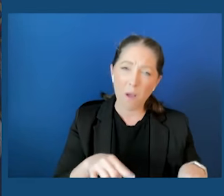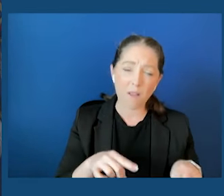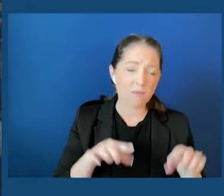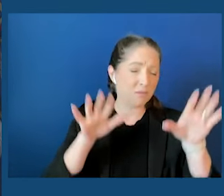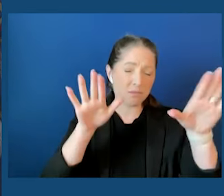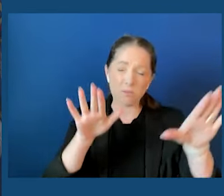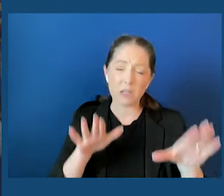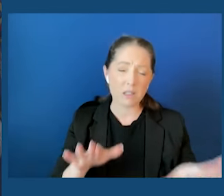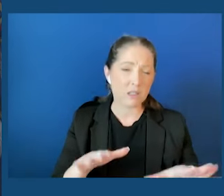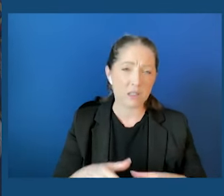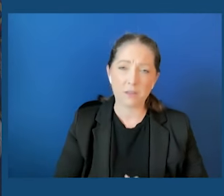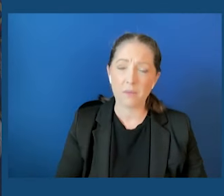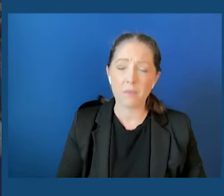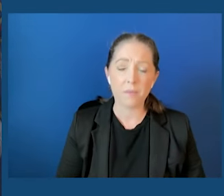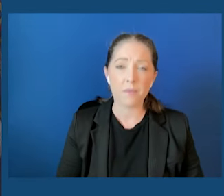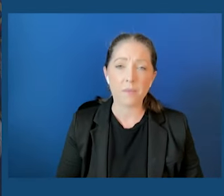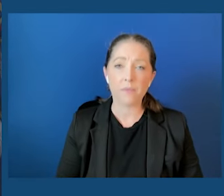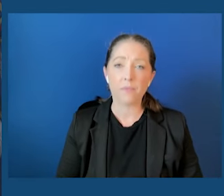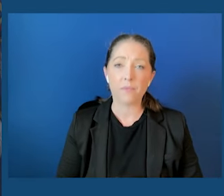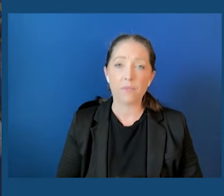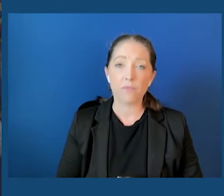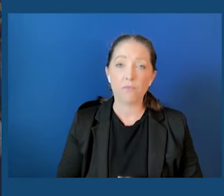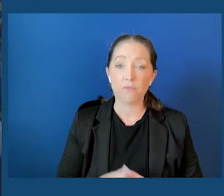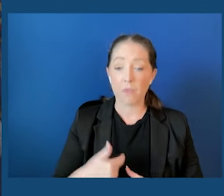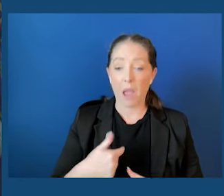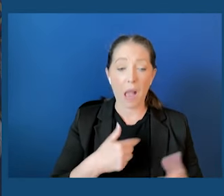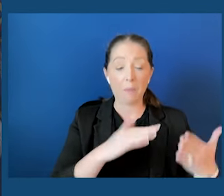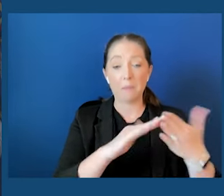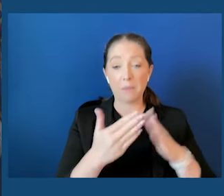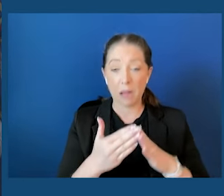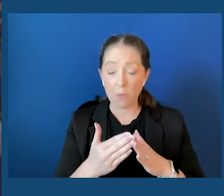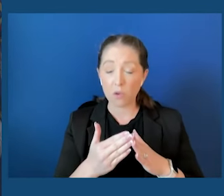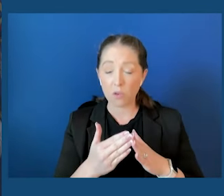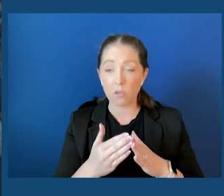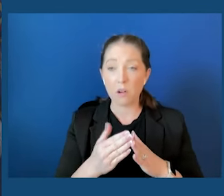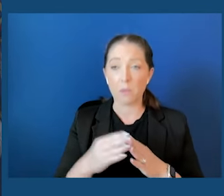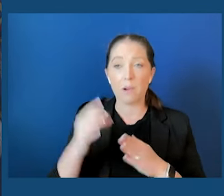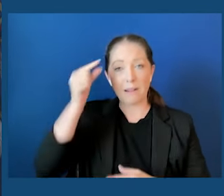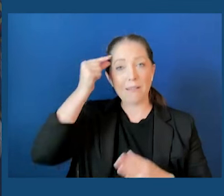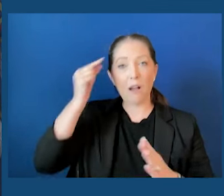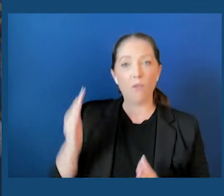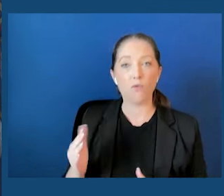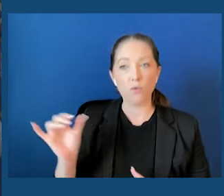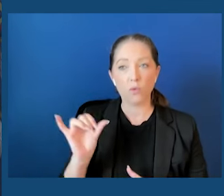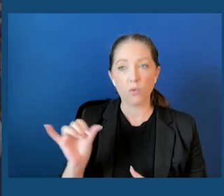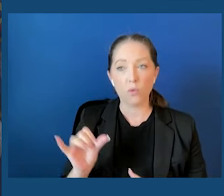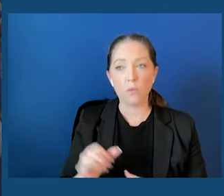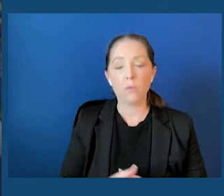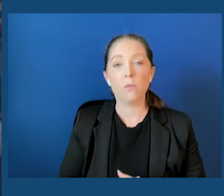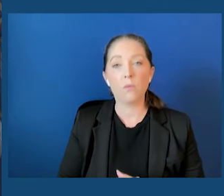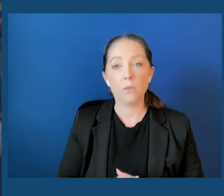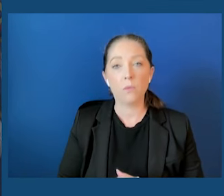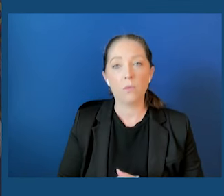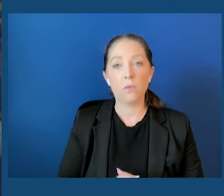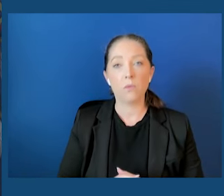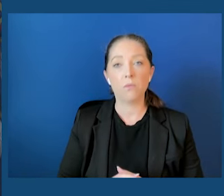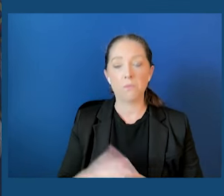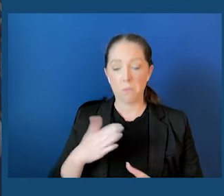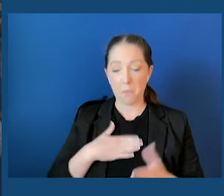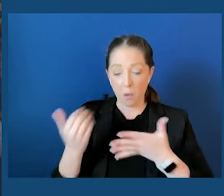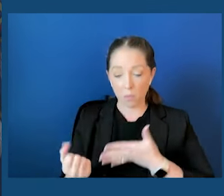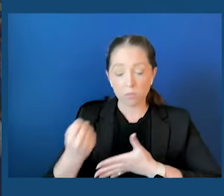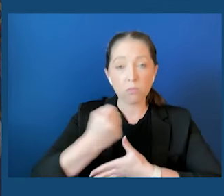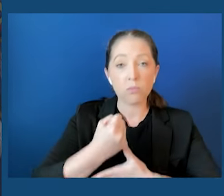So not just as your neighbor, but also as your governor, I've made it a central priority to do what we can do to continue to